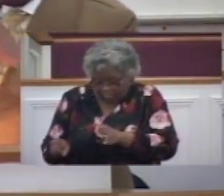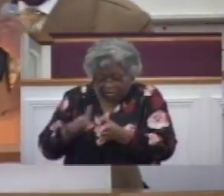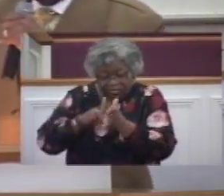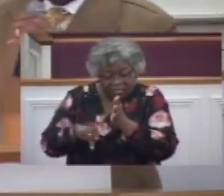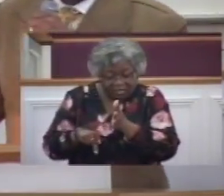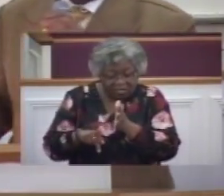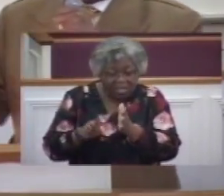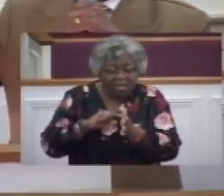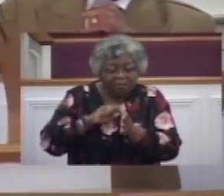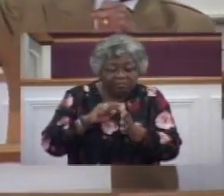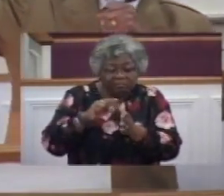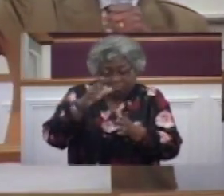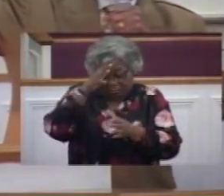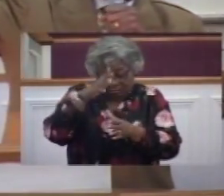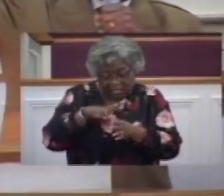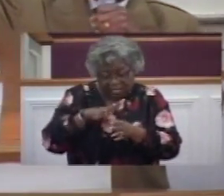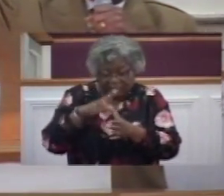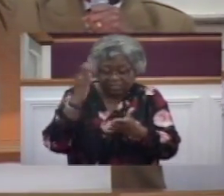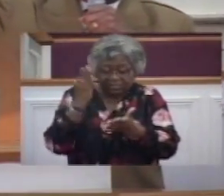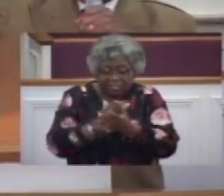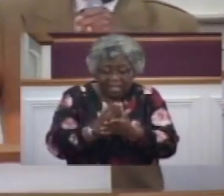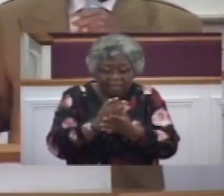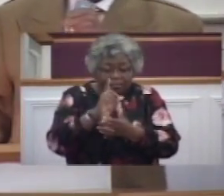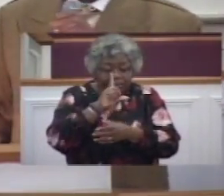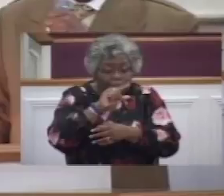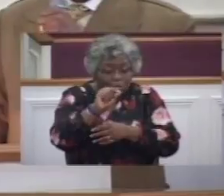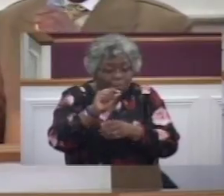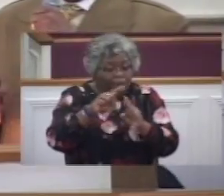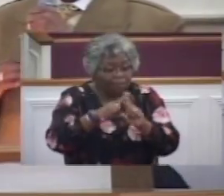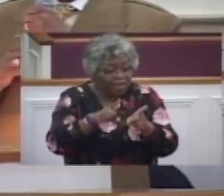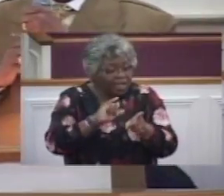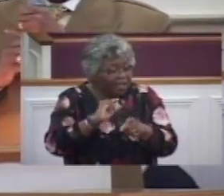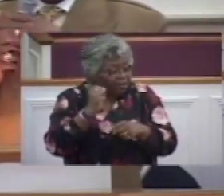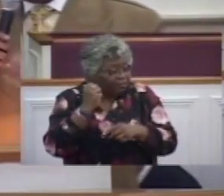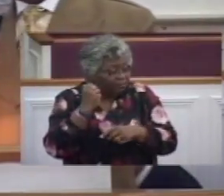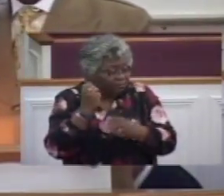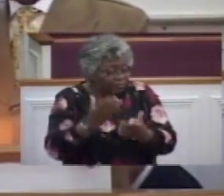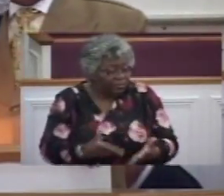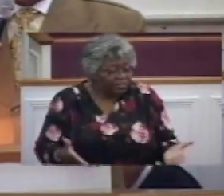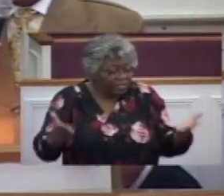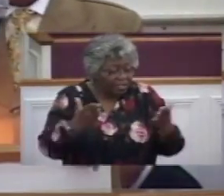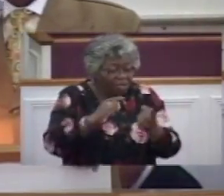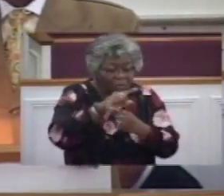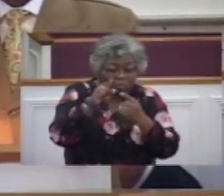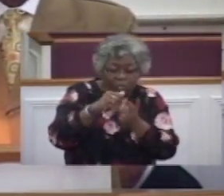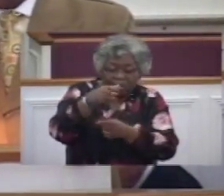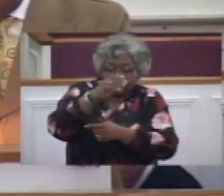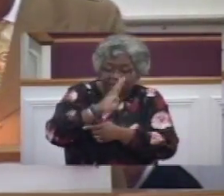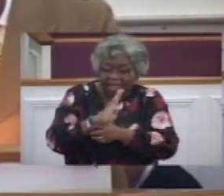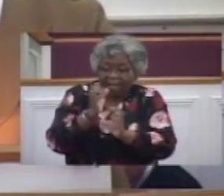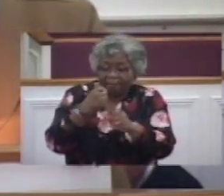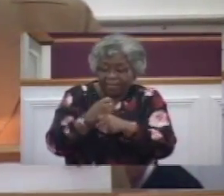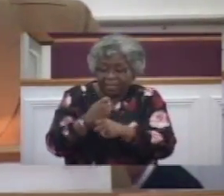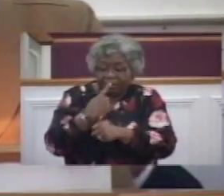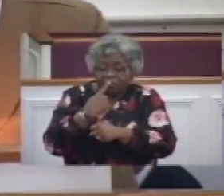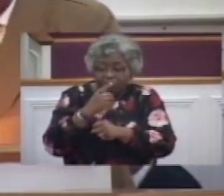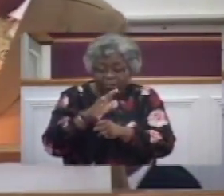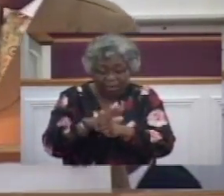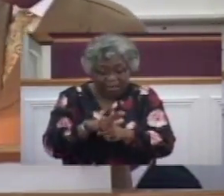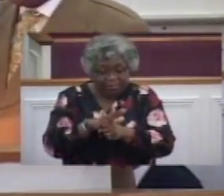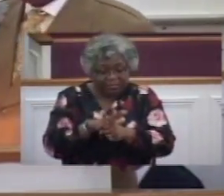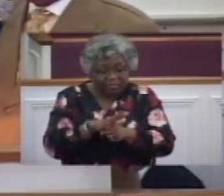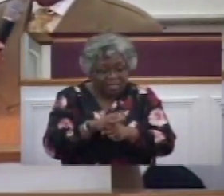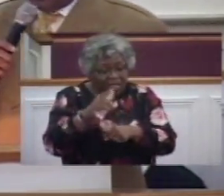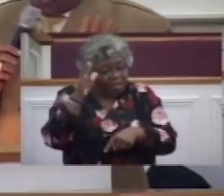in order to stop the rumor. But I'm here to tell you, when God makes a promise,